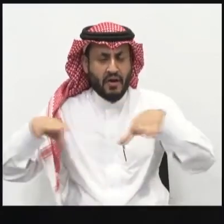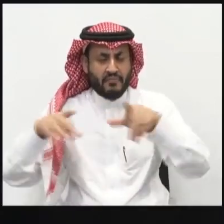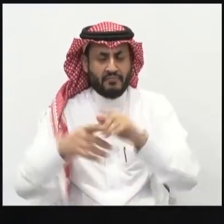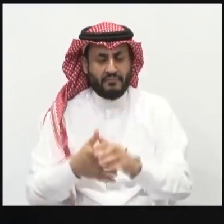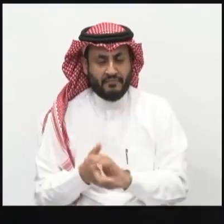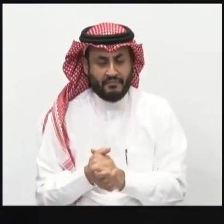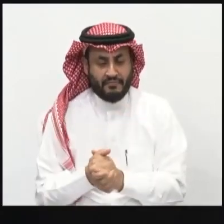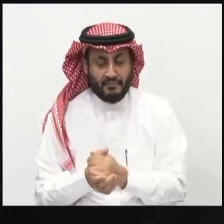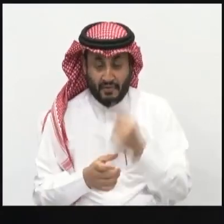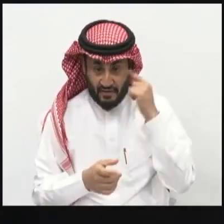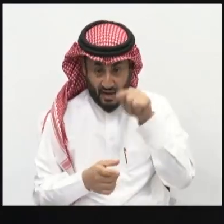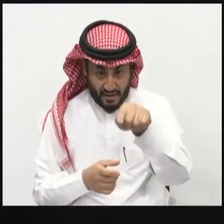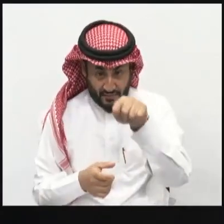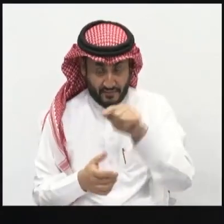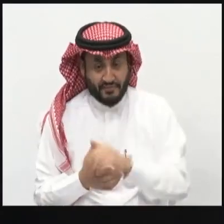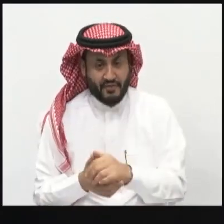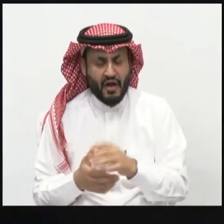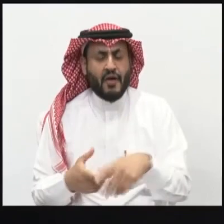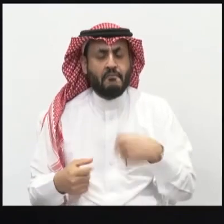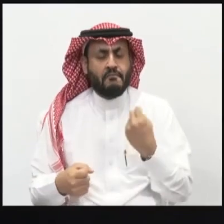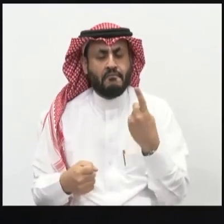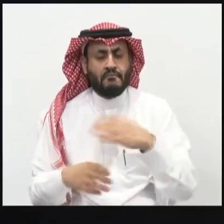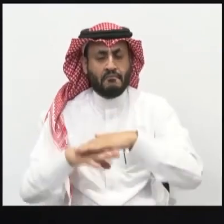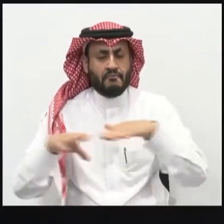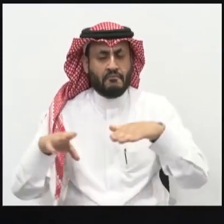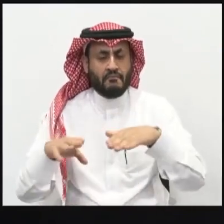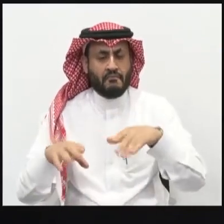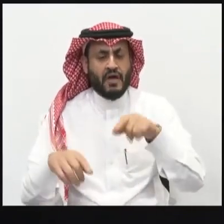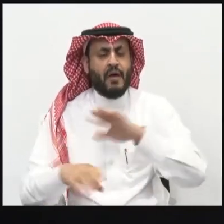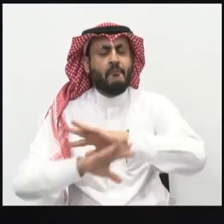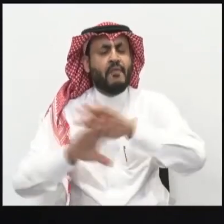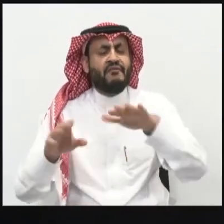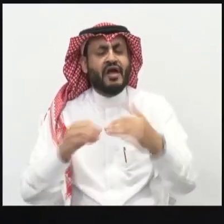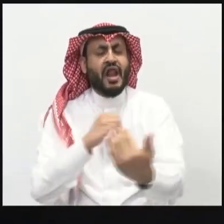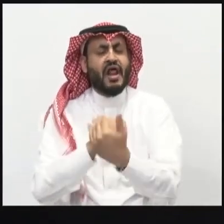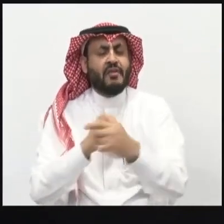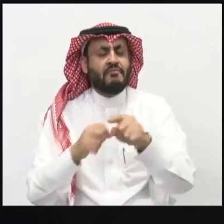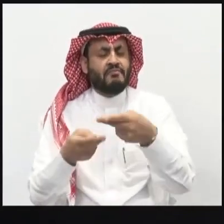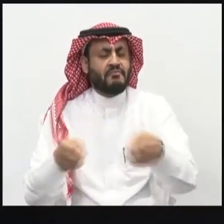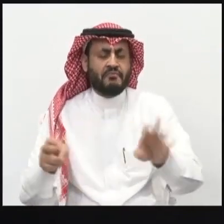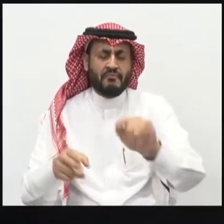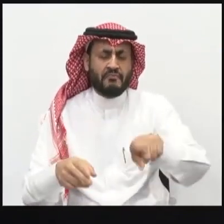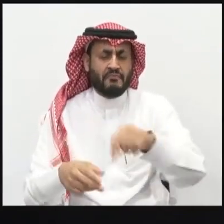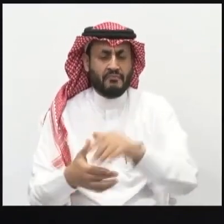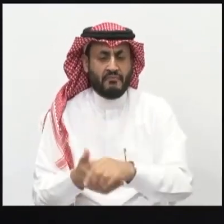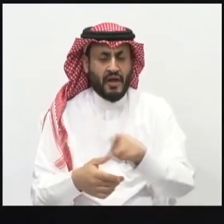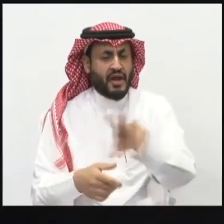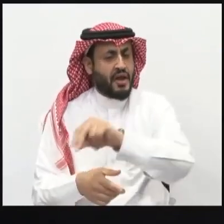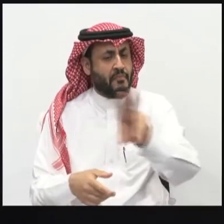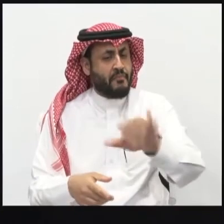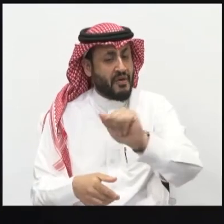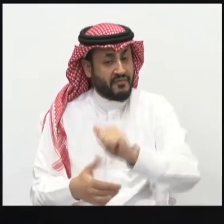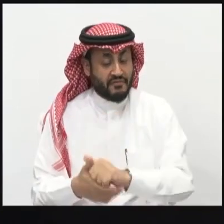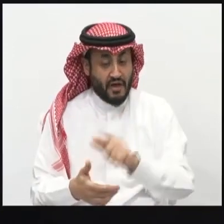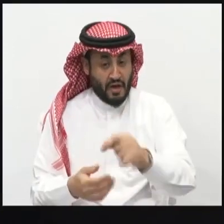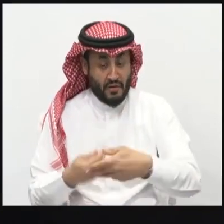for a moment. You are special. No one can tell you anything different than that. No one is like you. You have